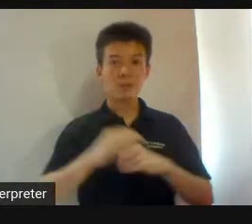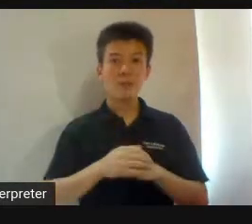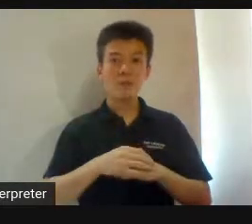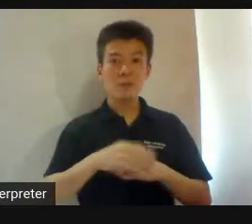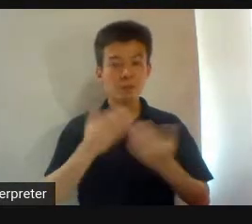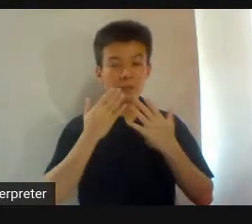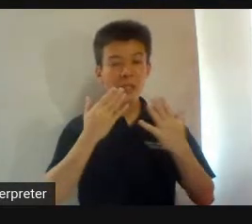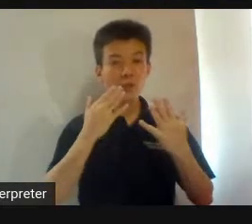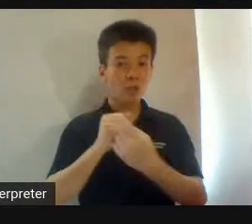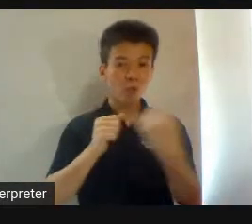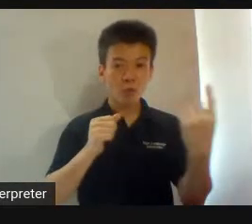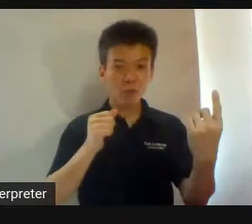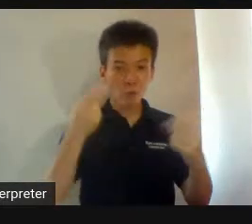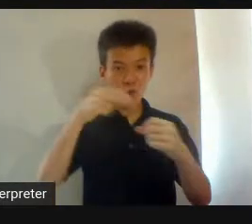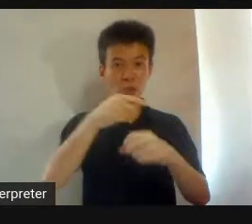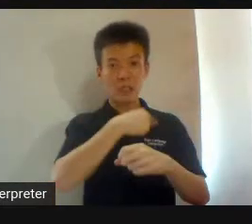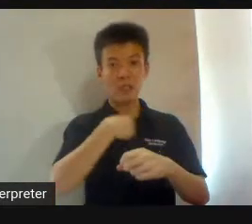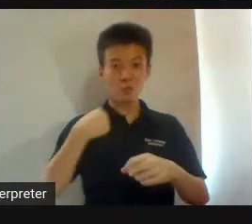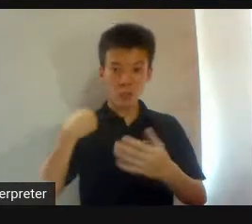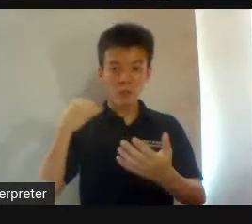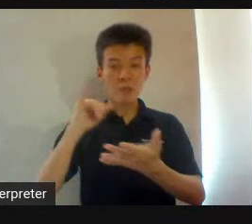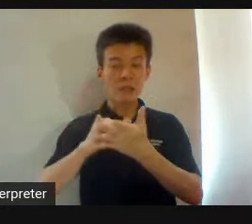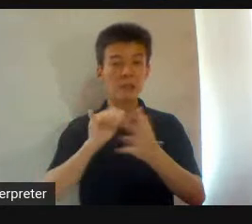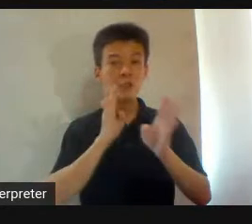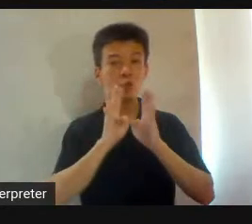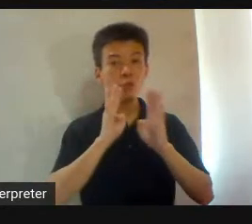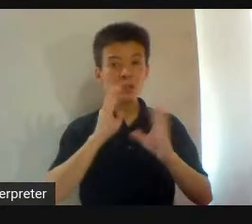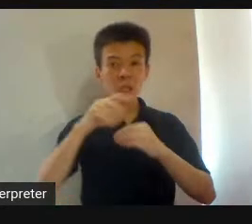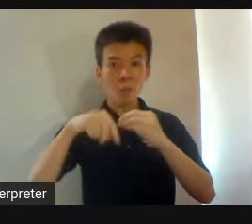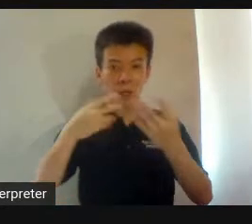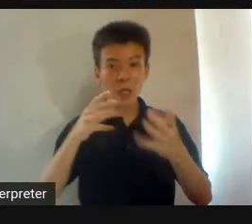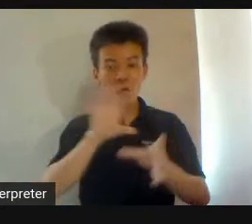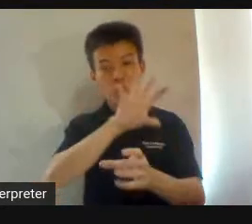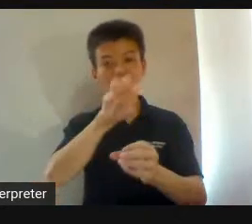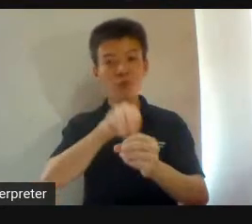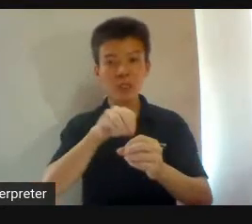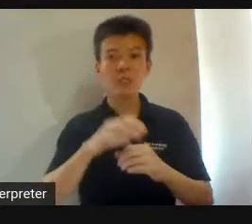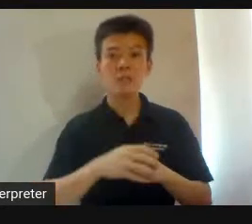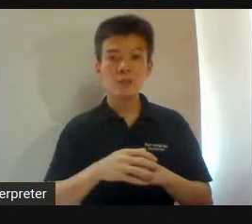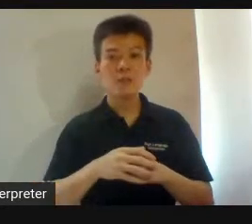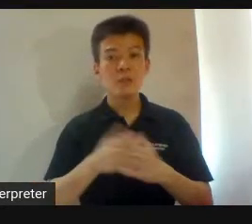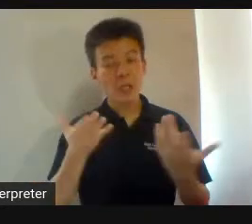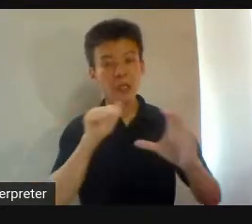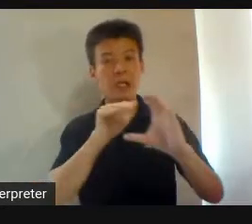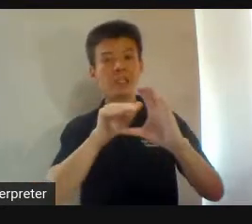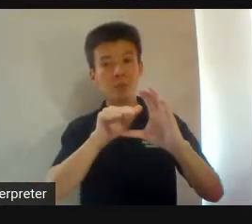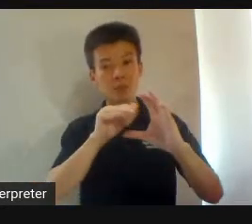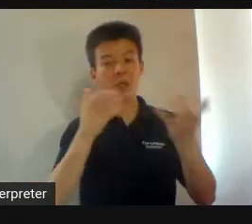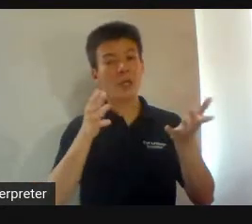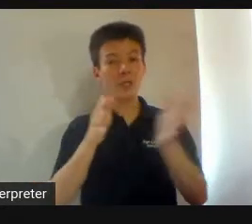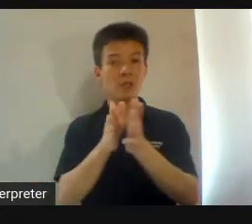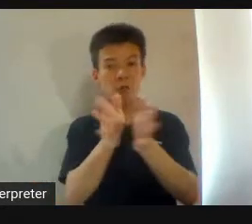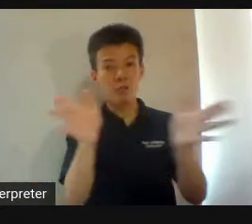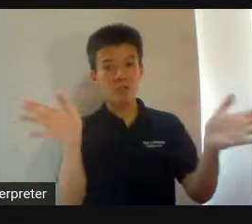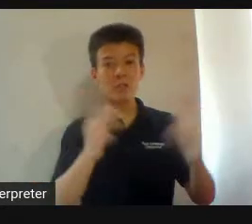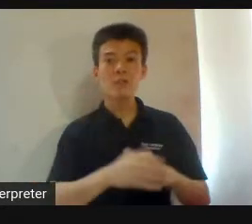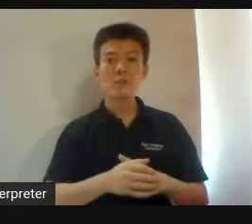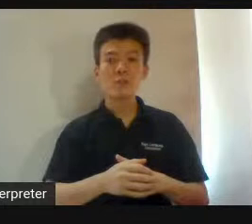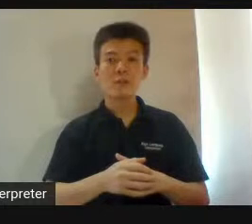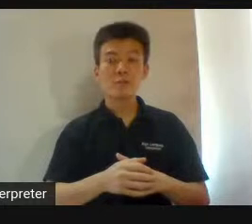you everyone for joining us so we can have this conversation about inclusivity and accessibility and diversity.